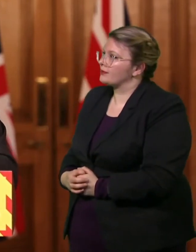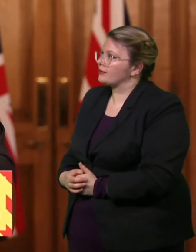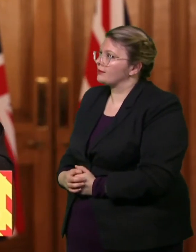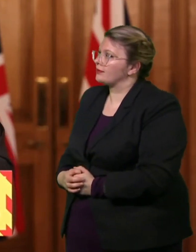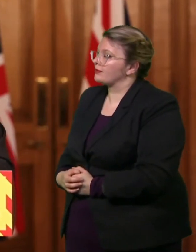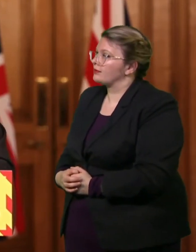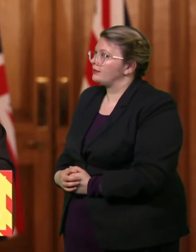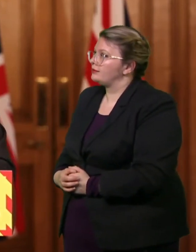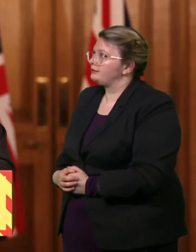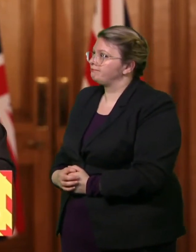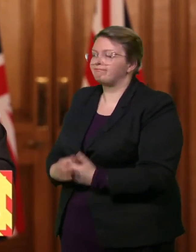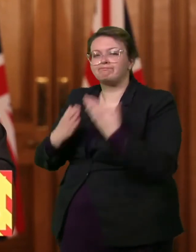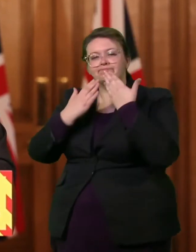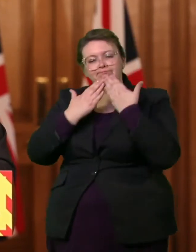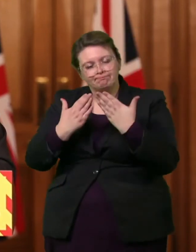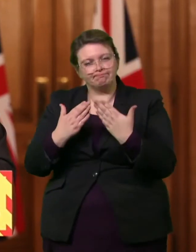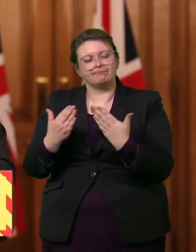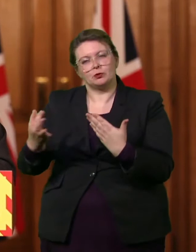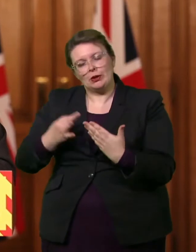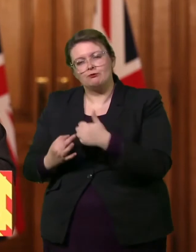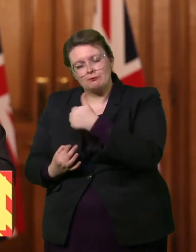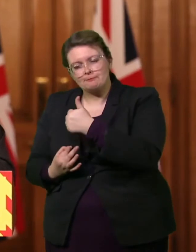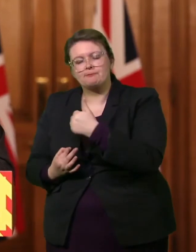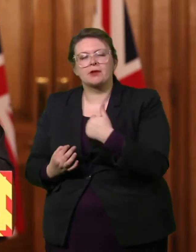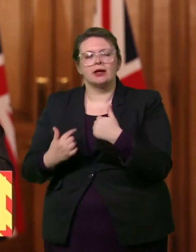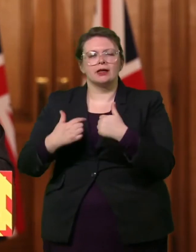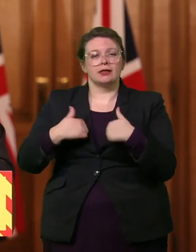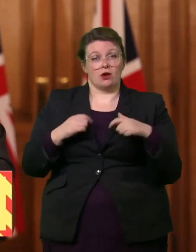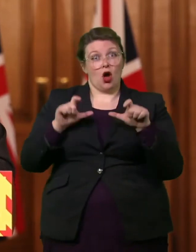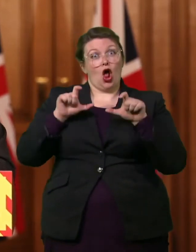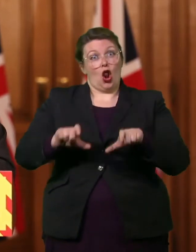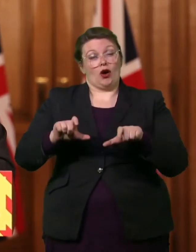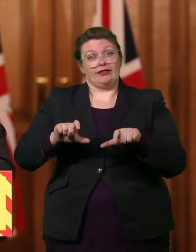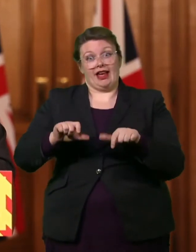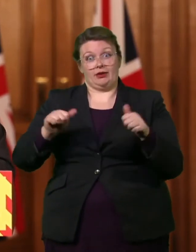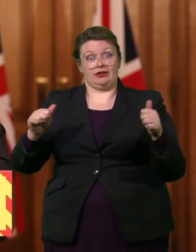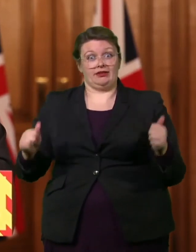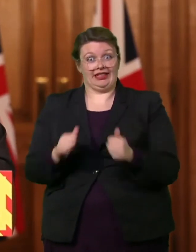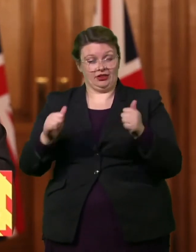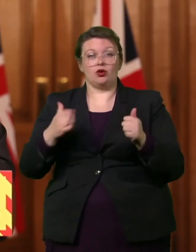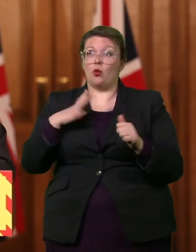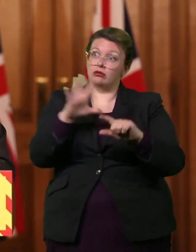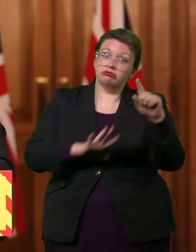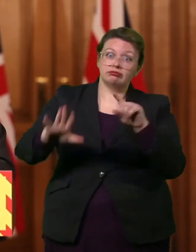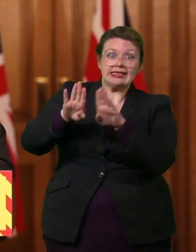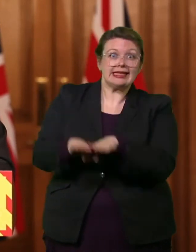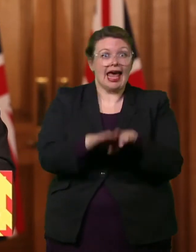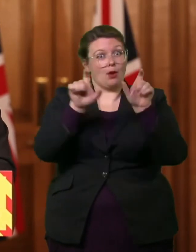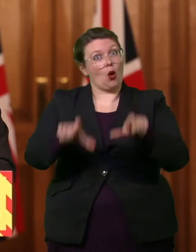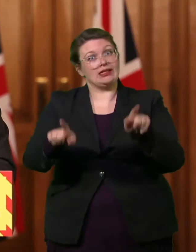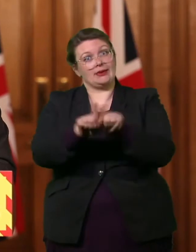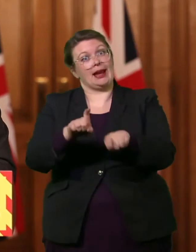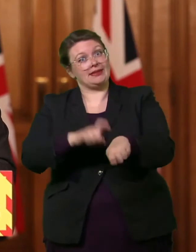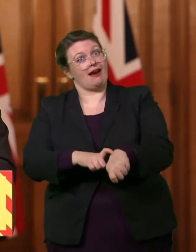propose to come out of the national lockdown altogether. These regional disparities are smaller